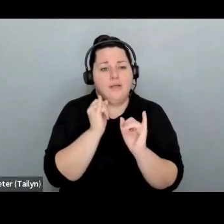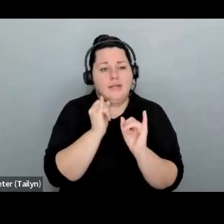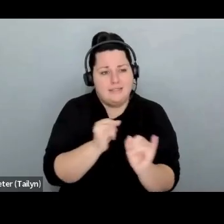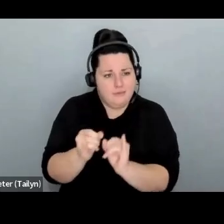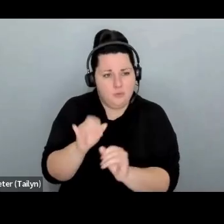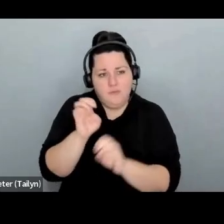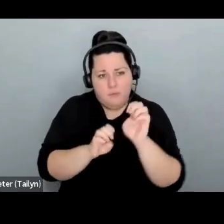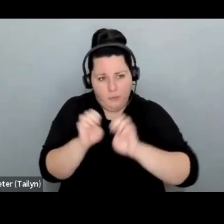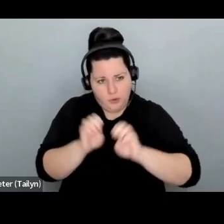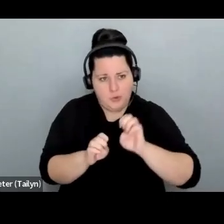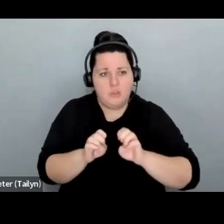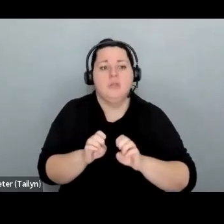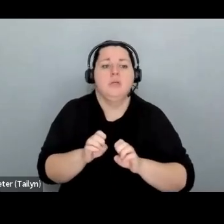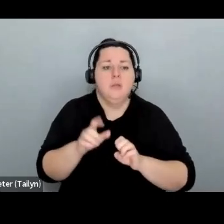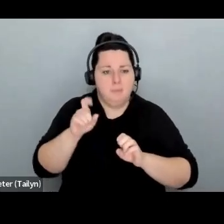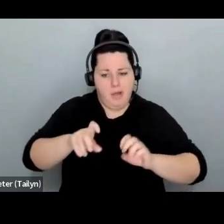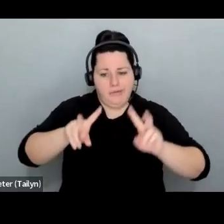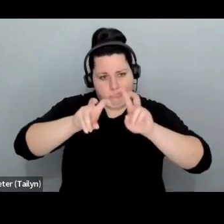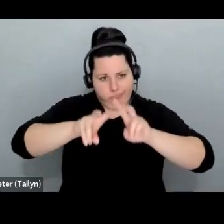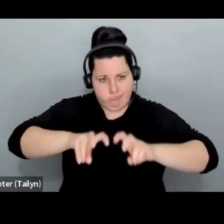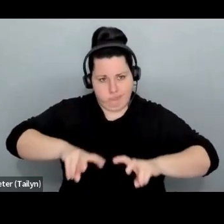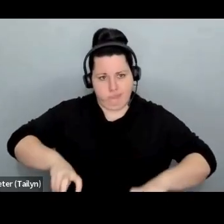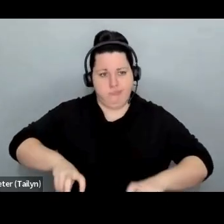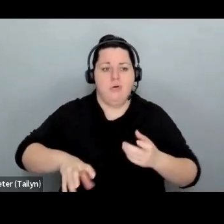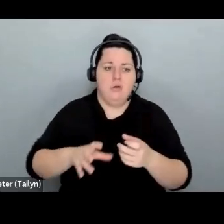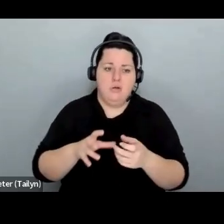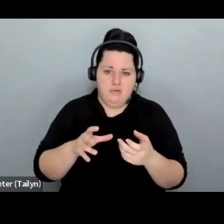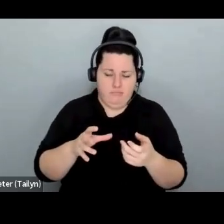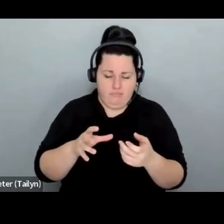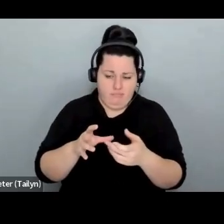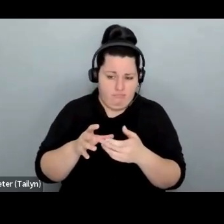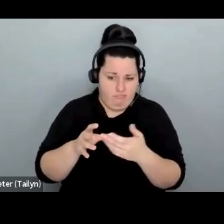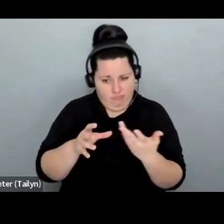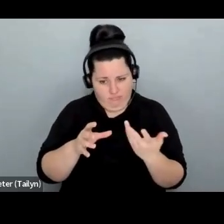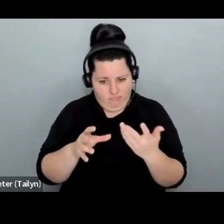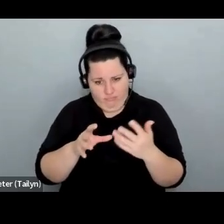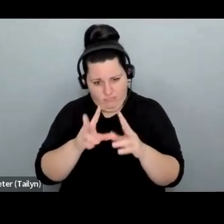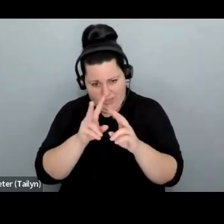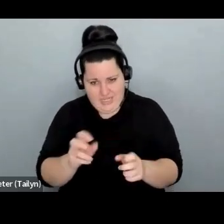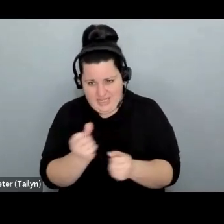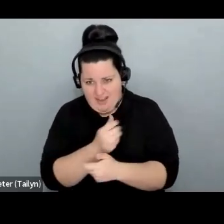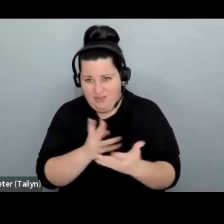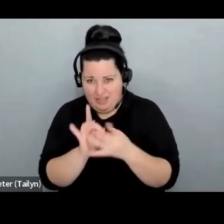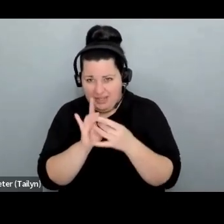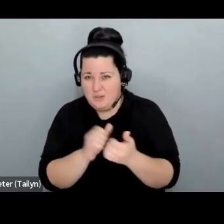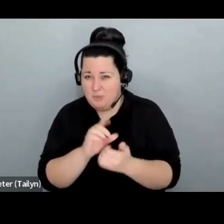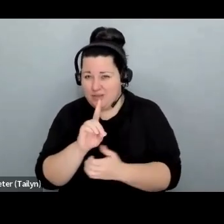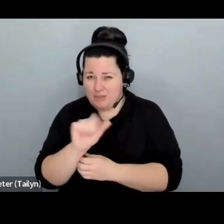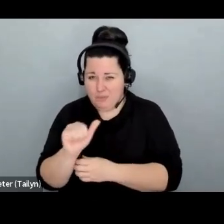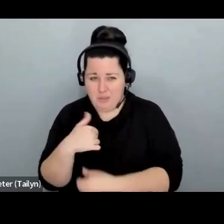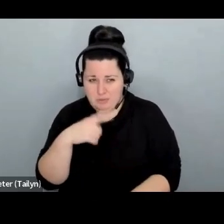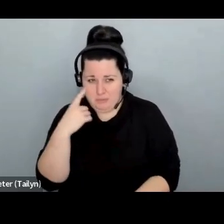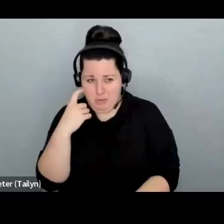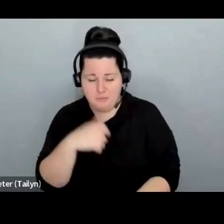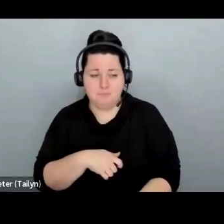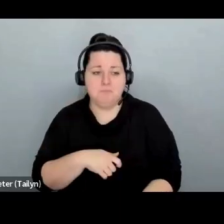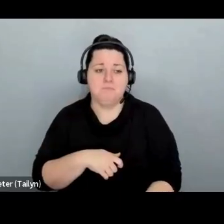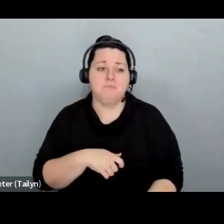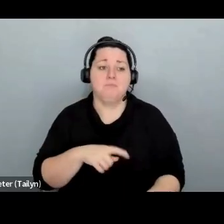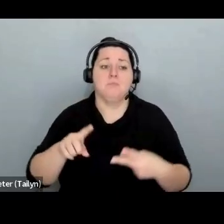be conducted to assess all areas related to the suspected disability. As a